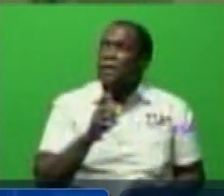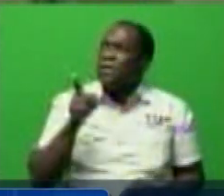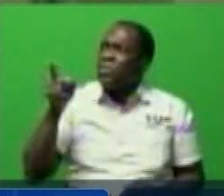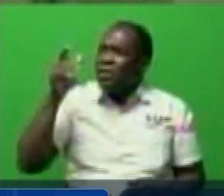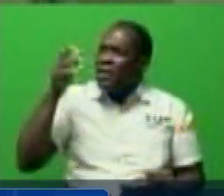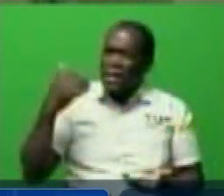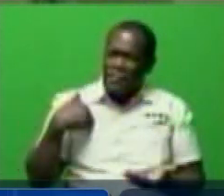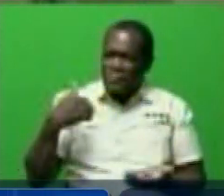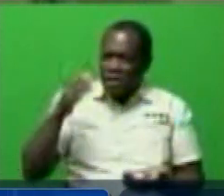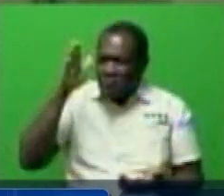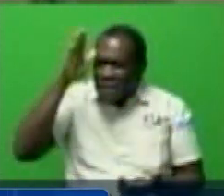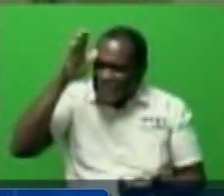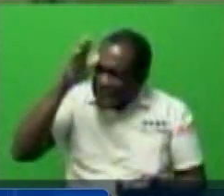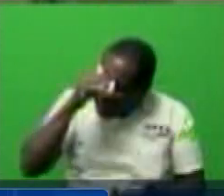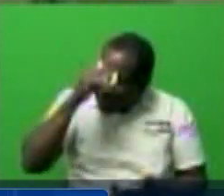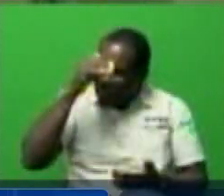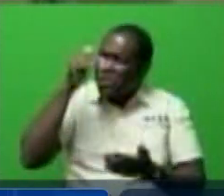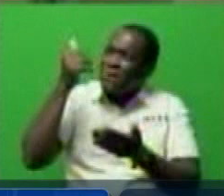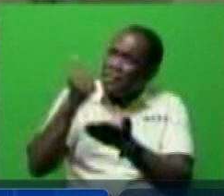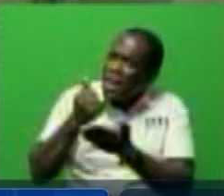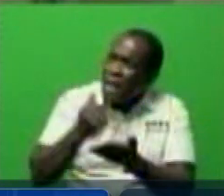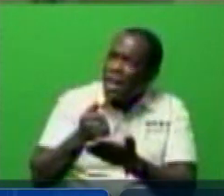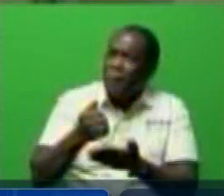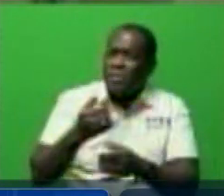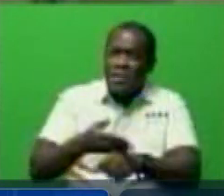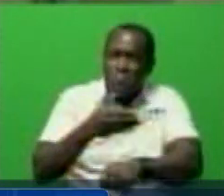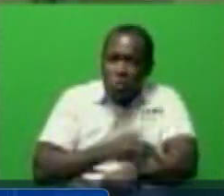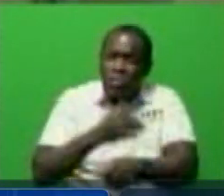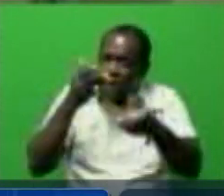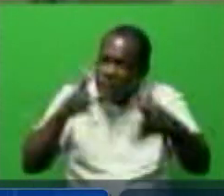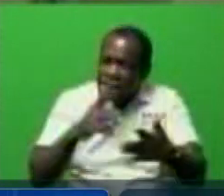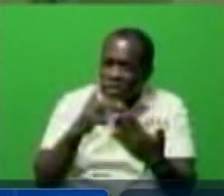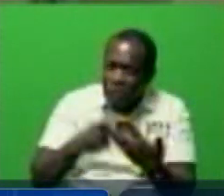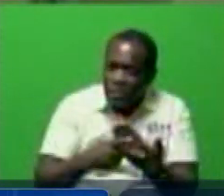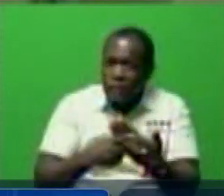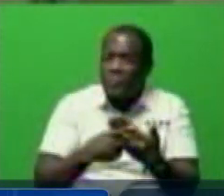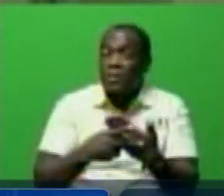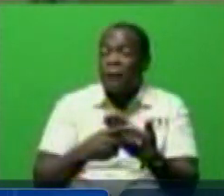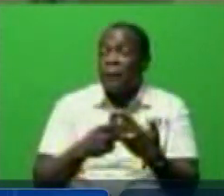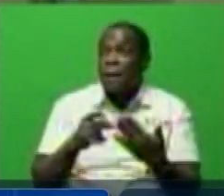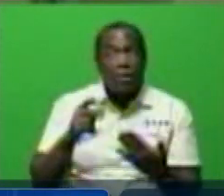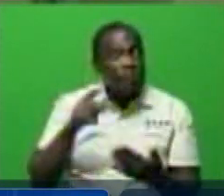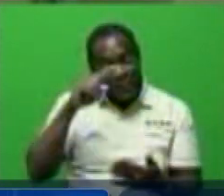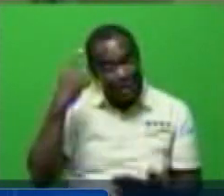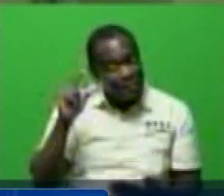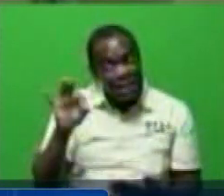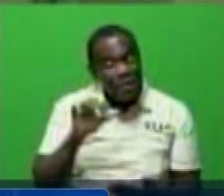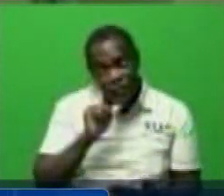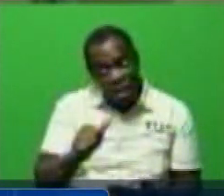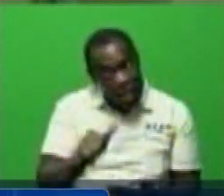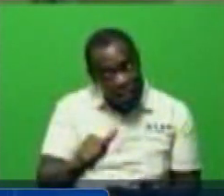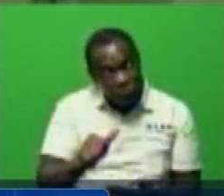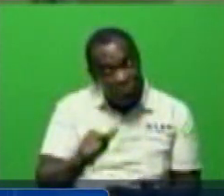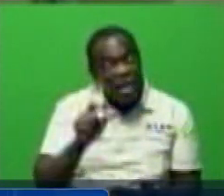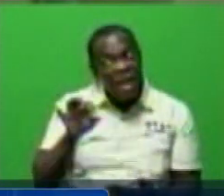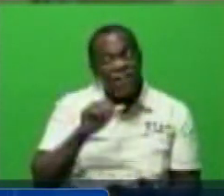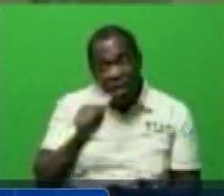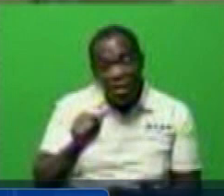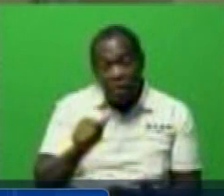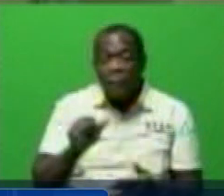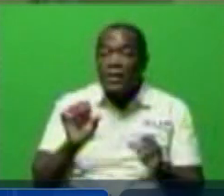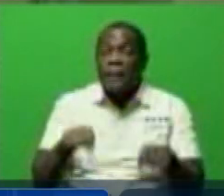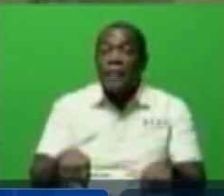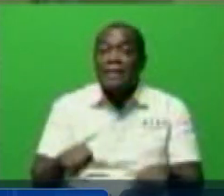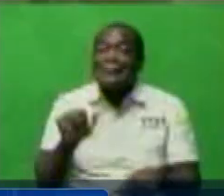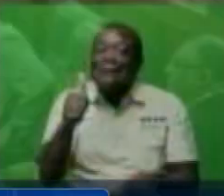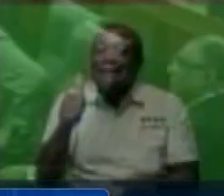put in this project, Mr. Deputy Speaker. Because if it is not done, I stand to lose 10 homes